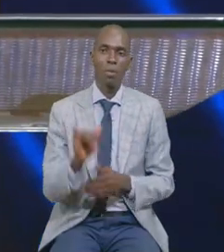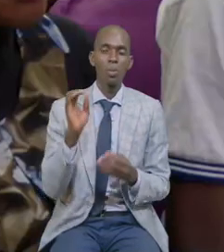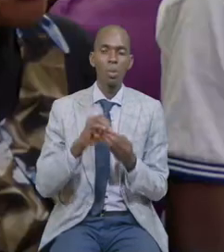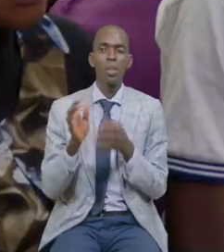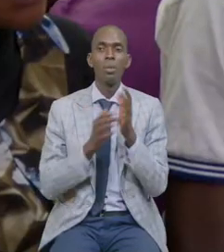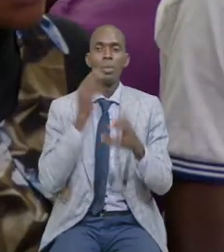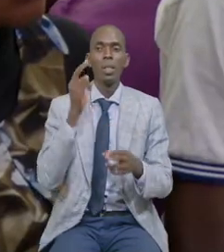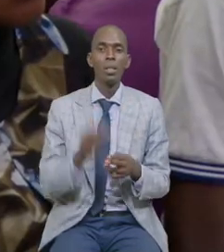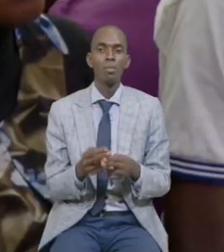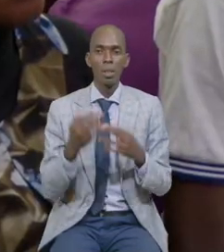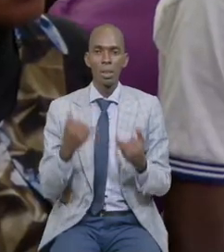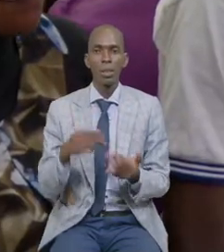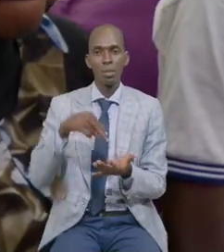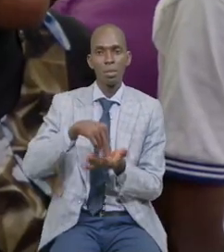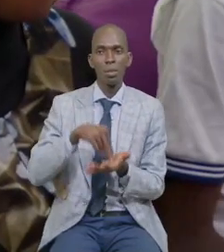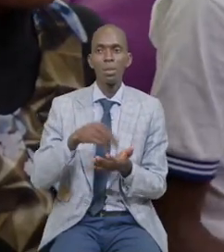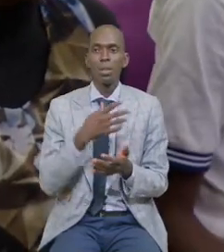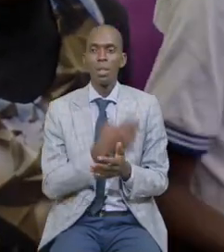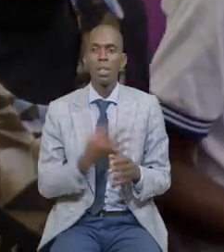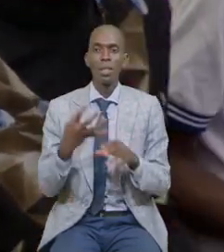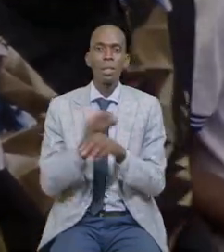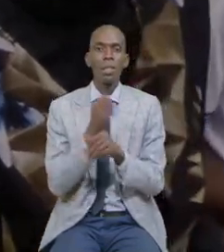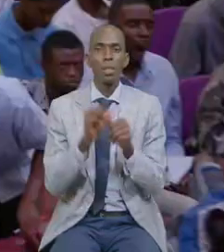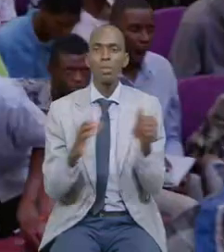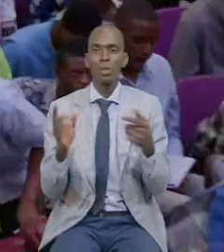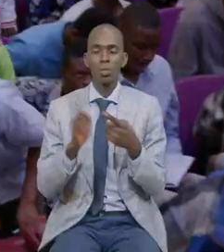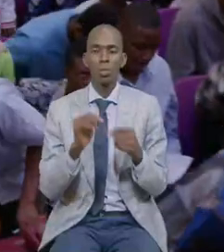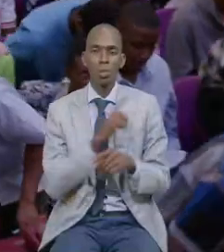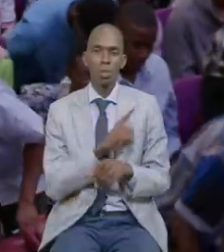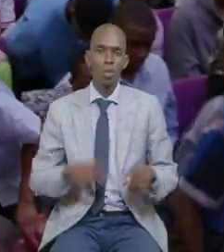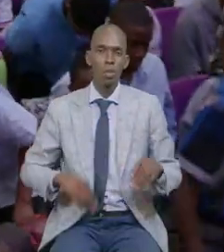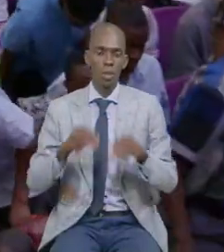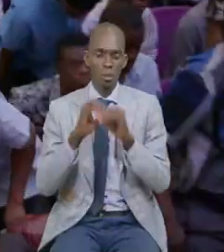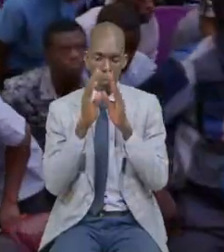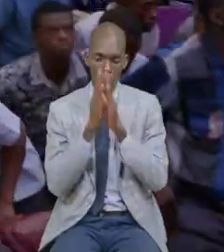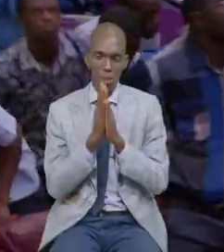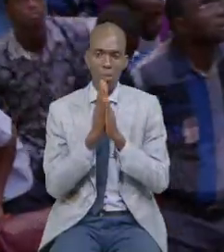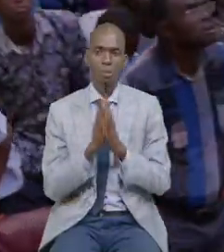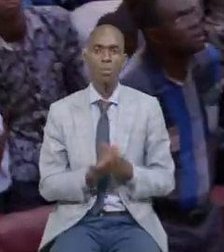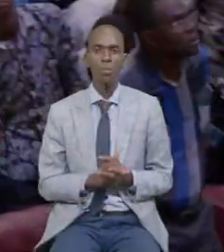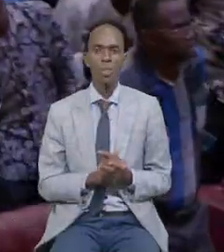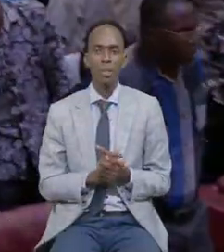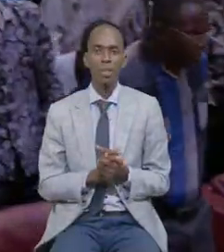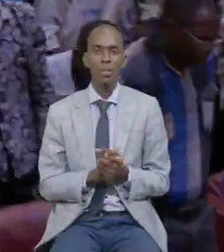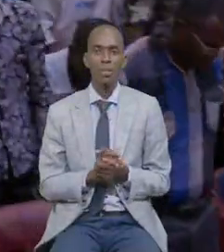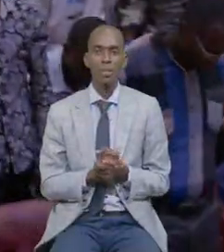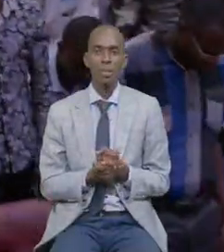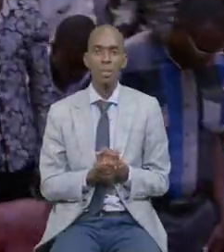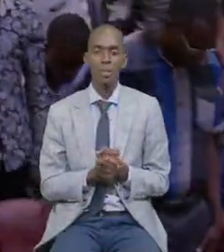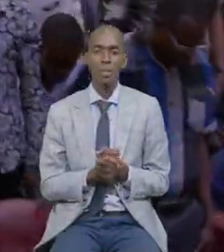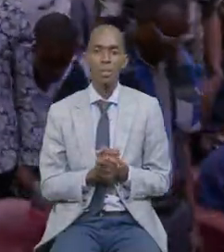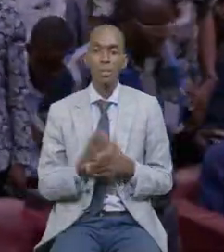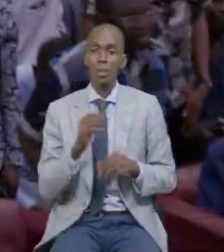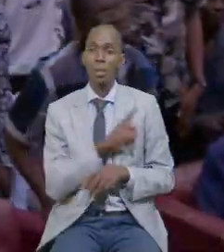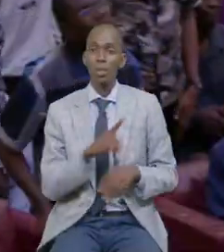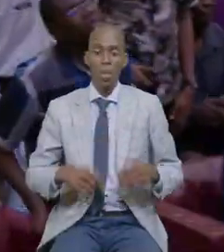Jesus' name. Let's rise up now and take everything we've learned to the Lord in prayer. The Lord has taught